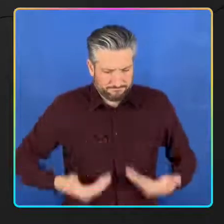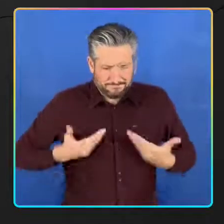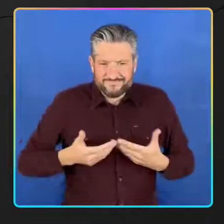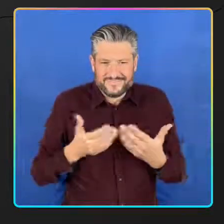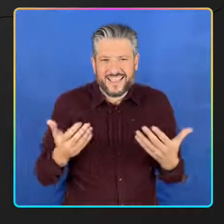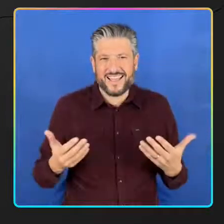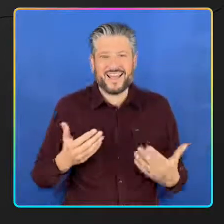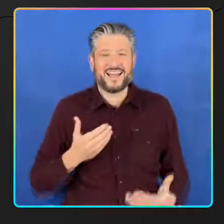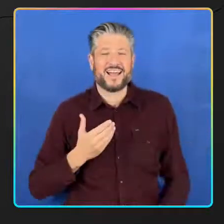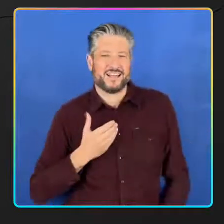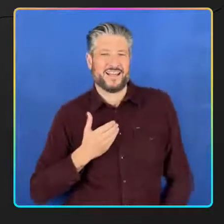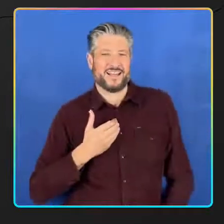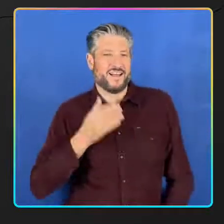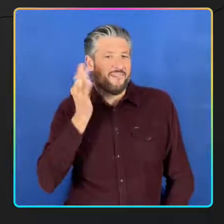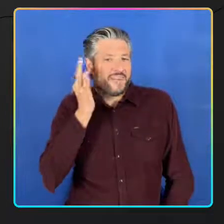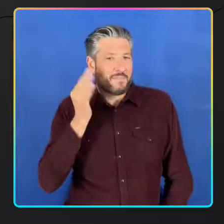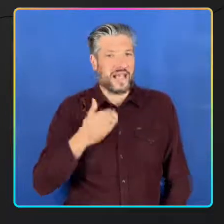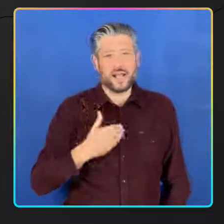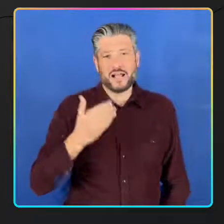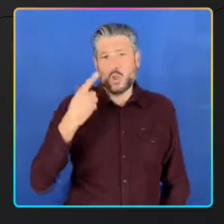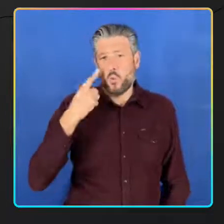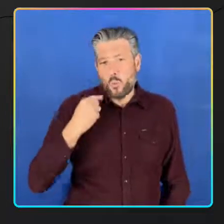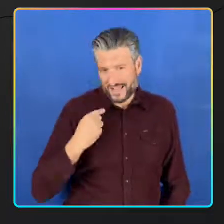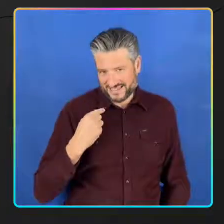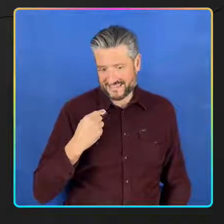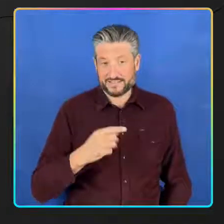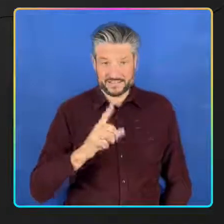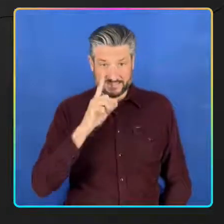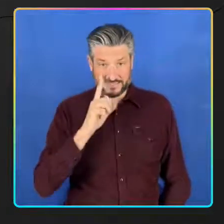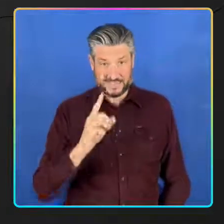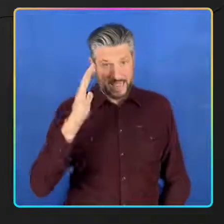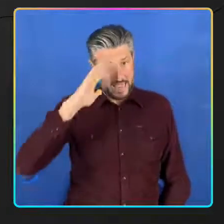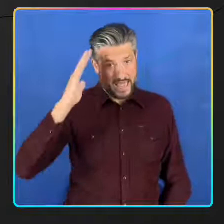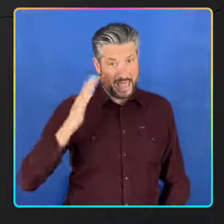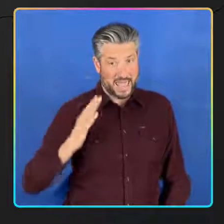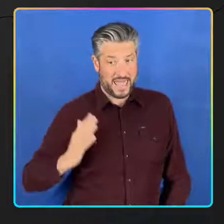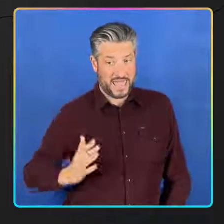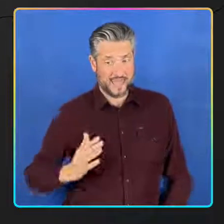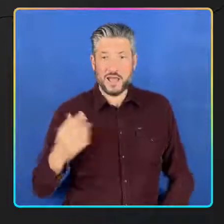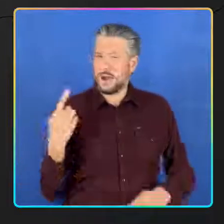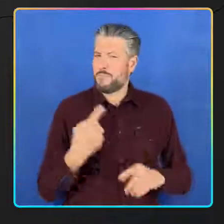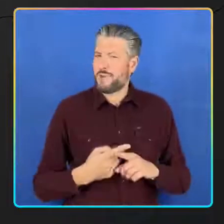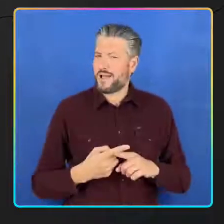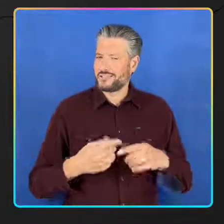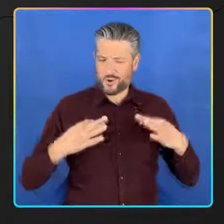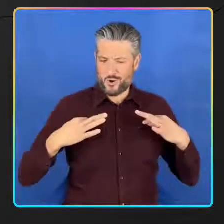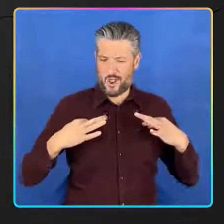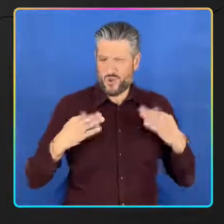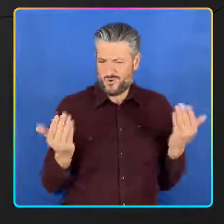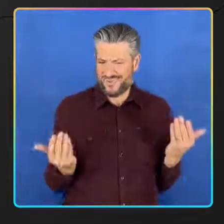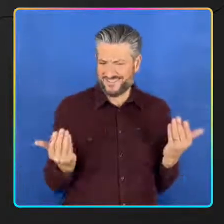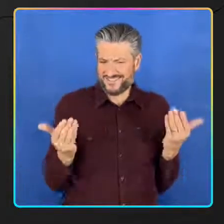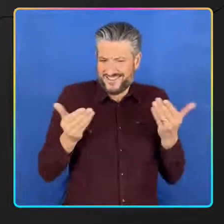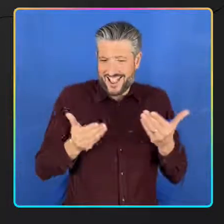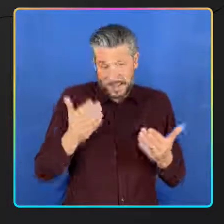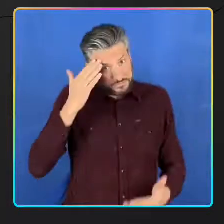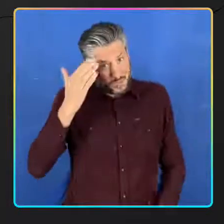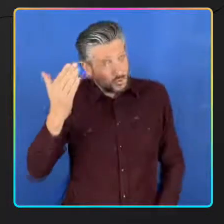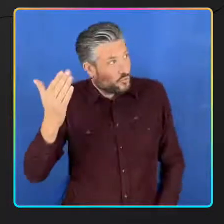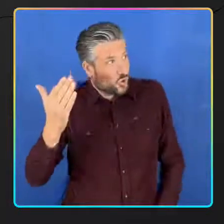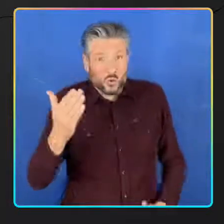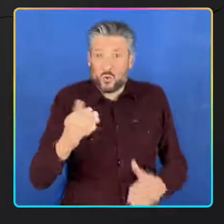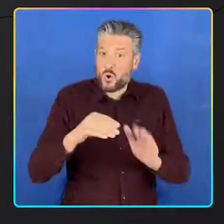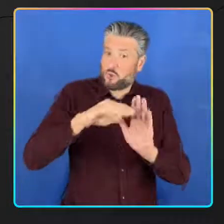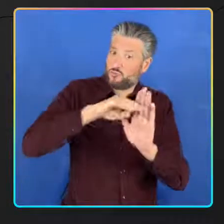brown hair that is curled today. I'm also wearing dark clothes because I also did not get the memo of no dark clothes in the show. So I'm wearing black and